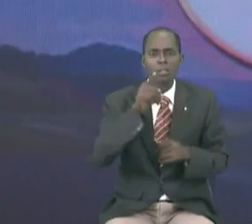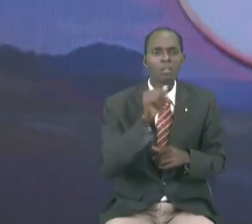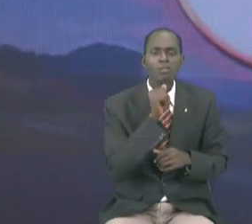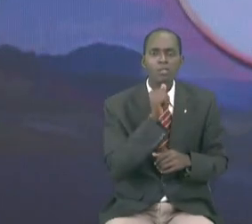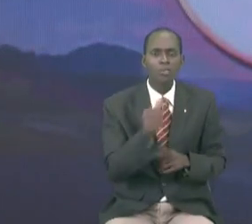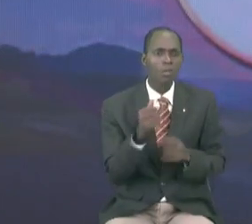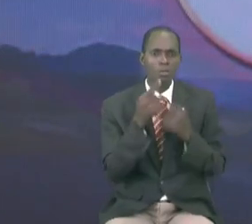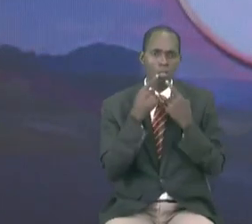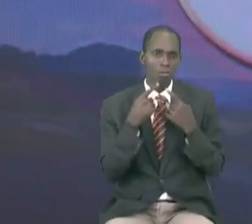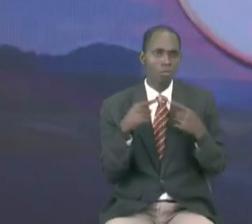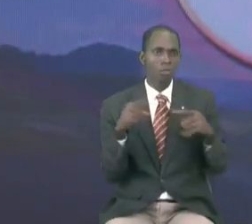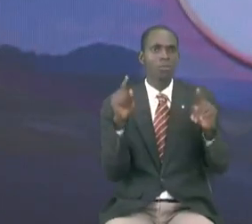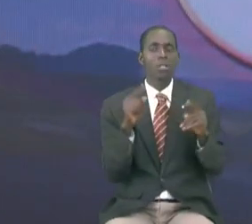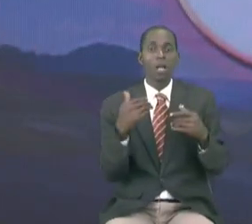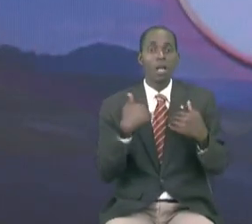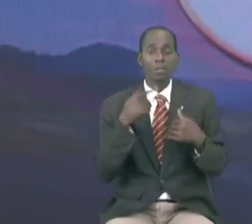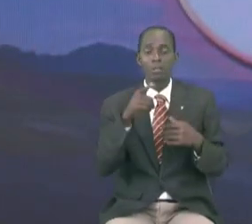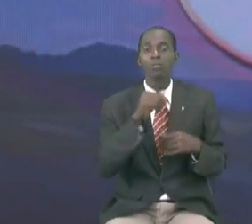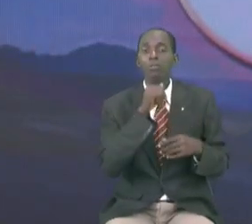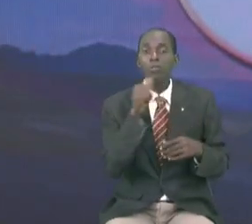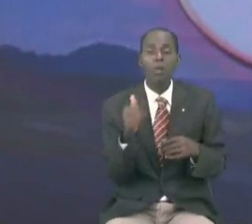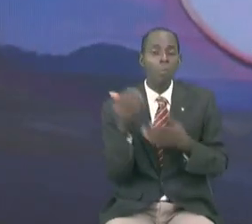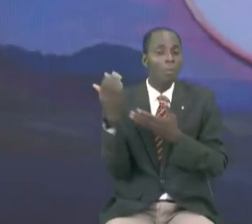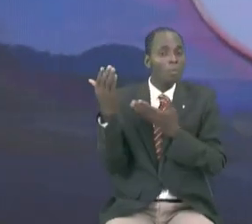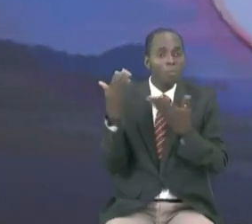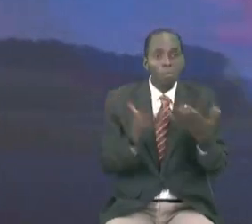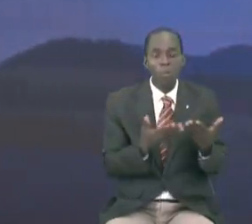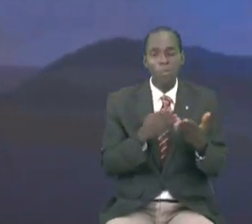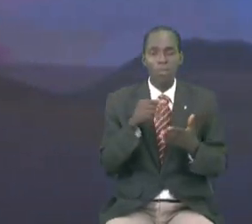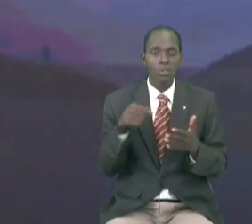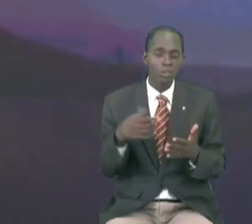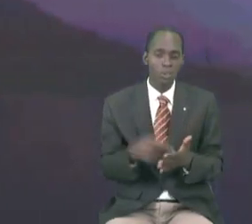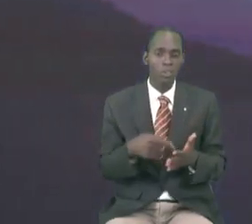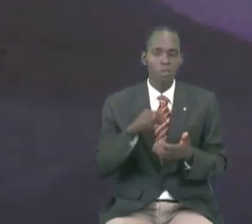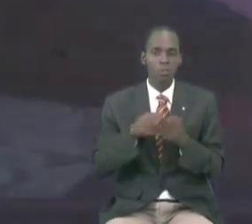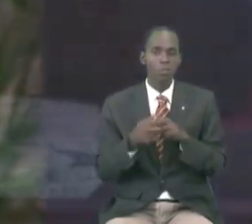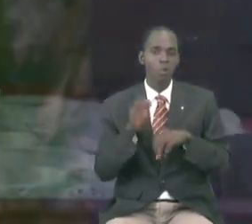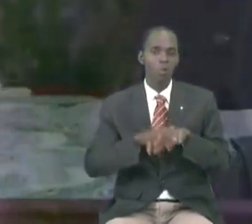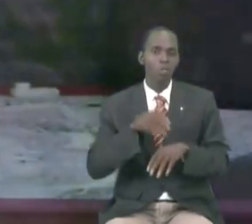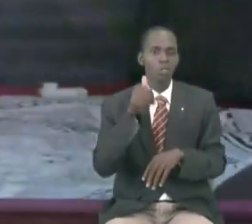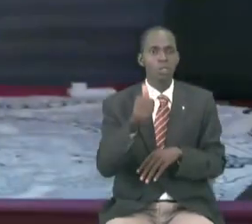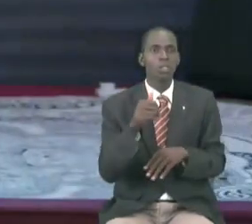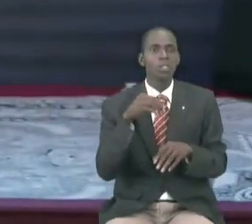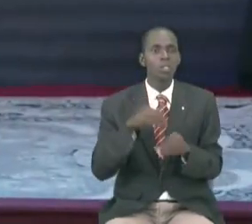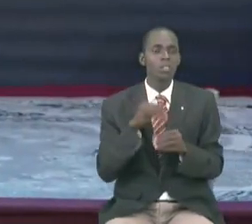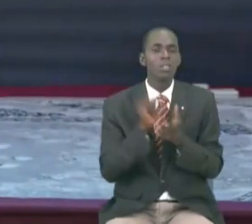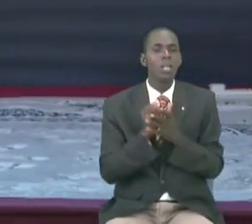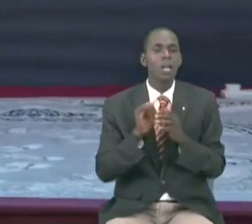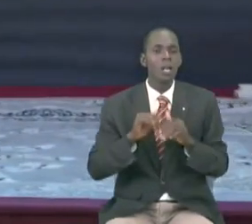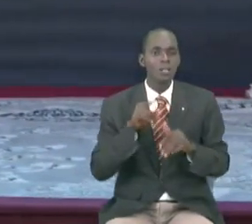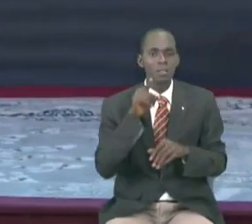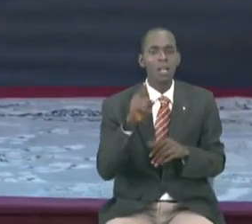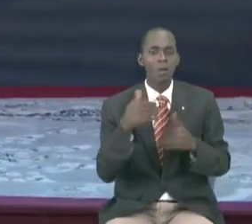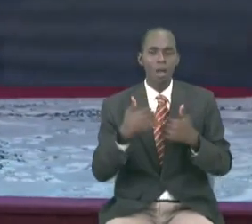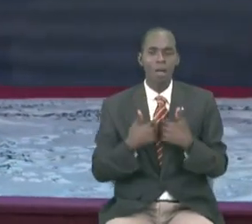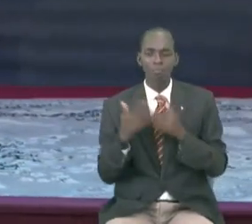thou hast forsaken the Lord thy God, when he led thee by the way? That's what